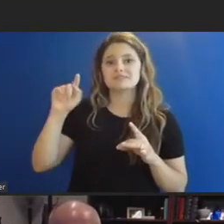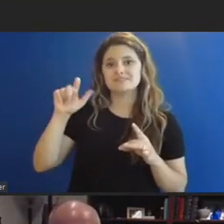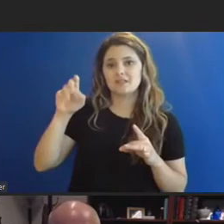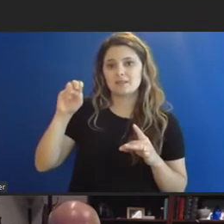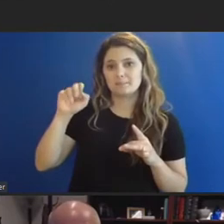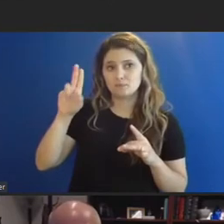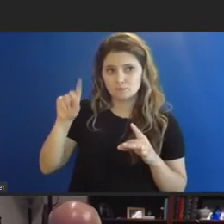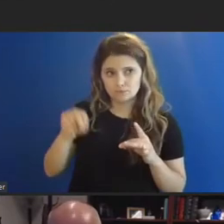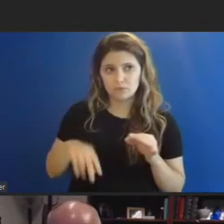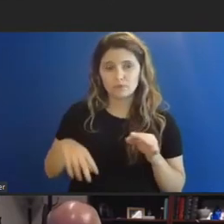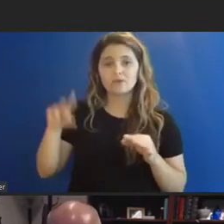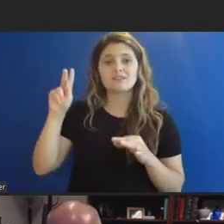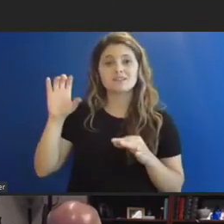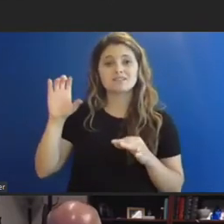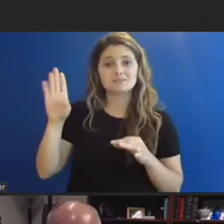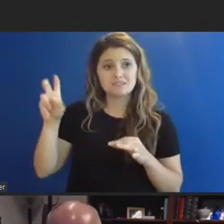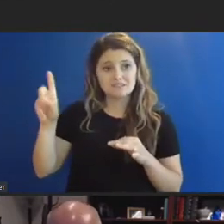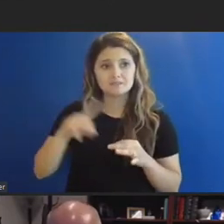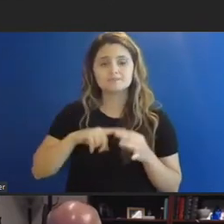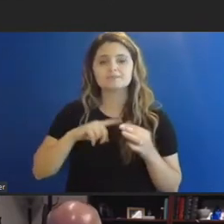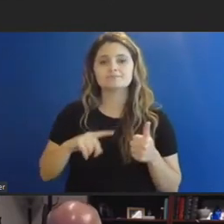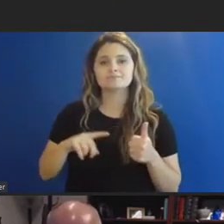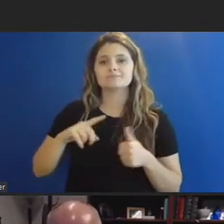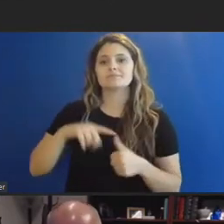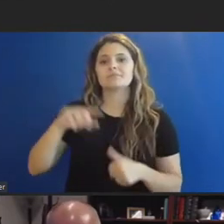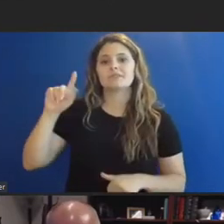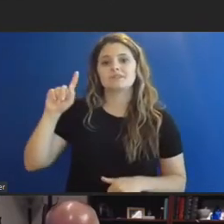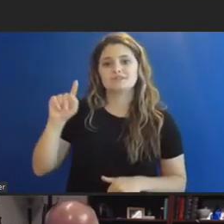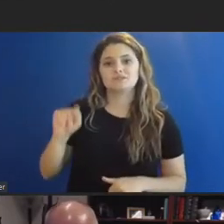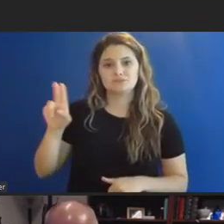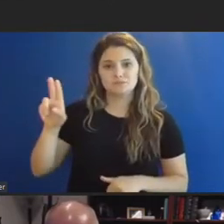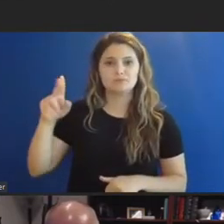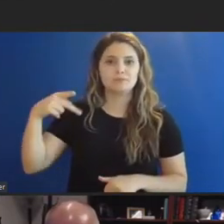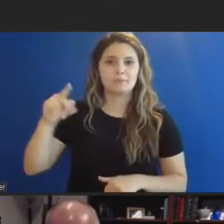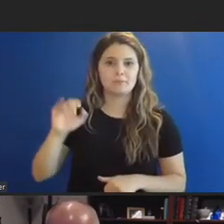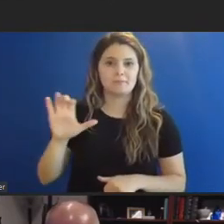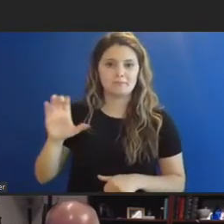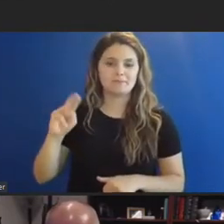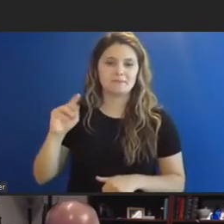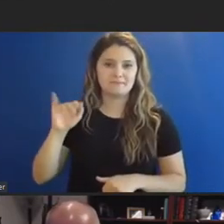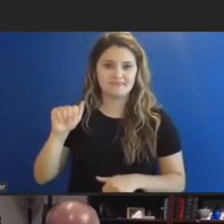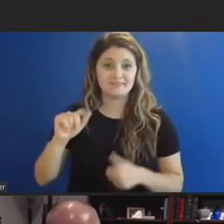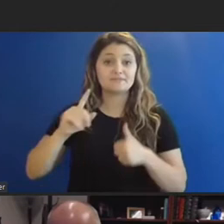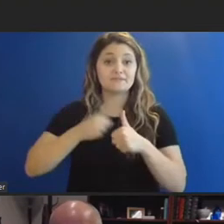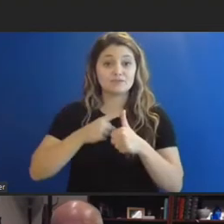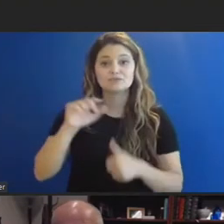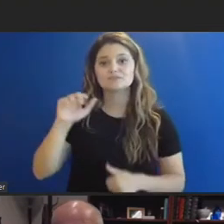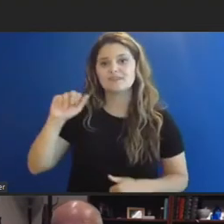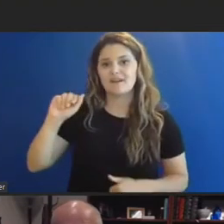Public Media. So today we'll start with Matt Dautre with the Avalanche Journal.